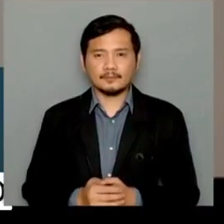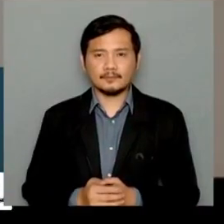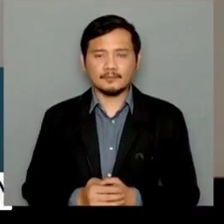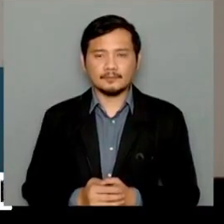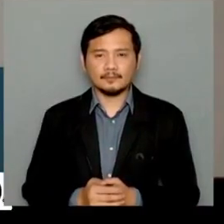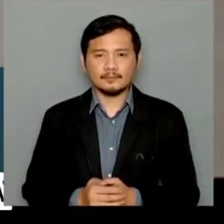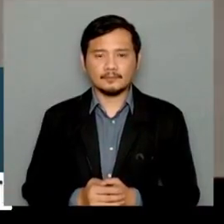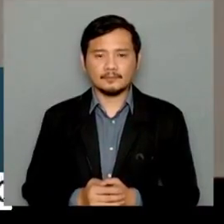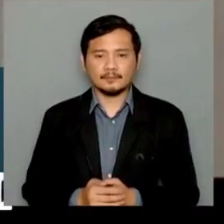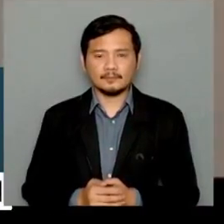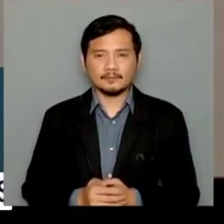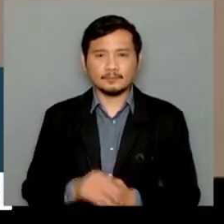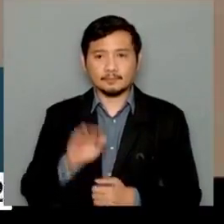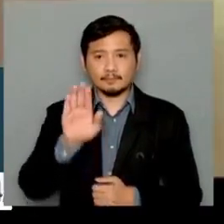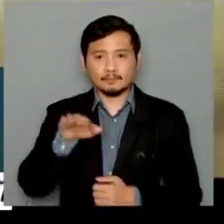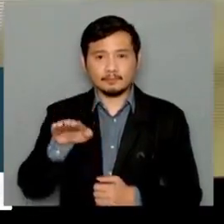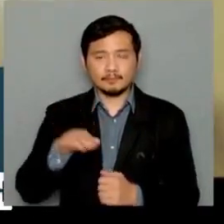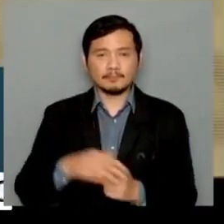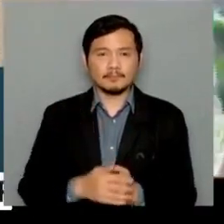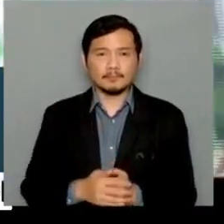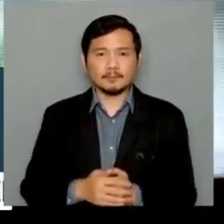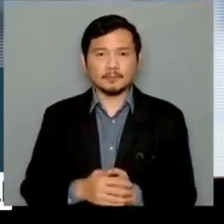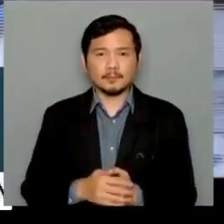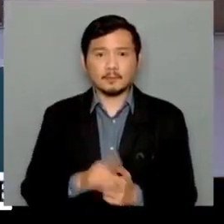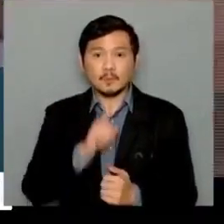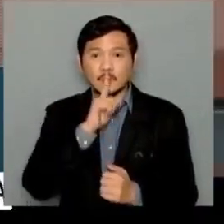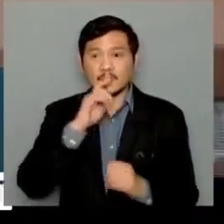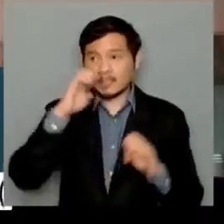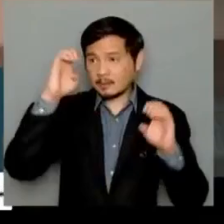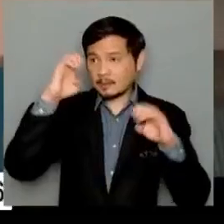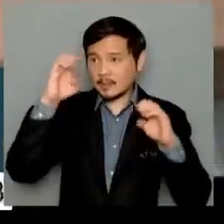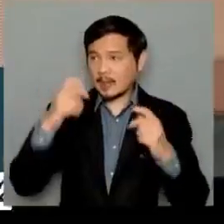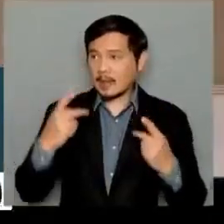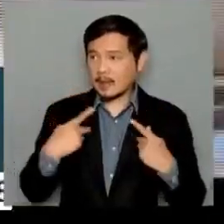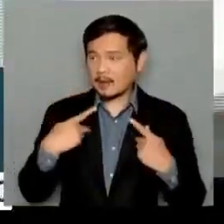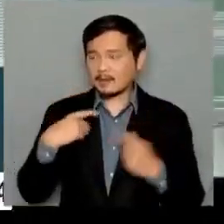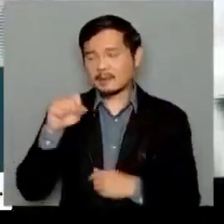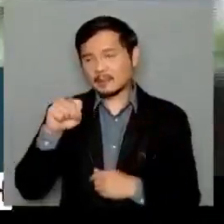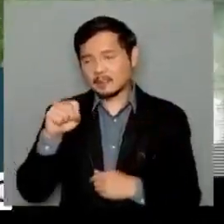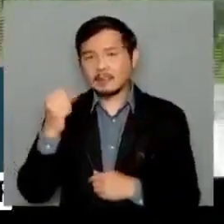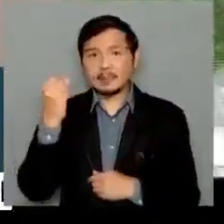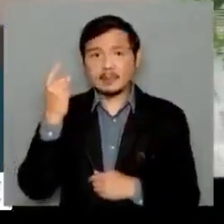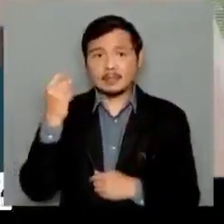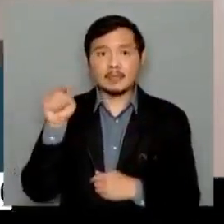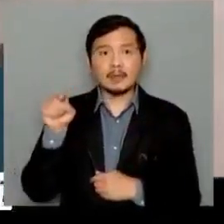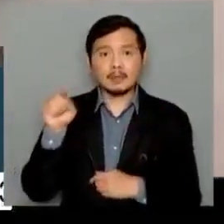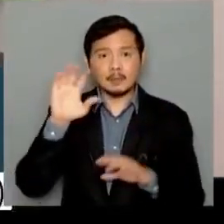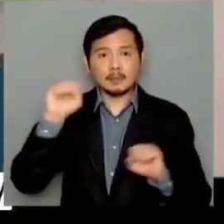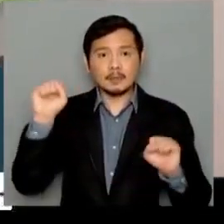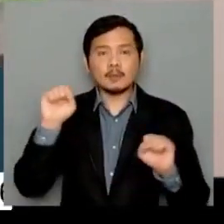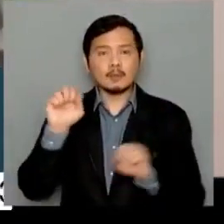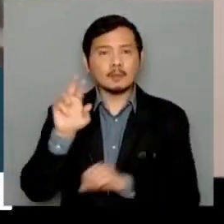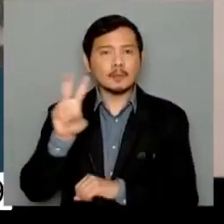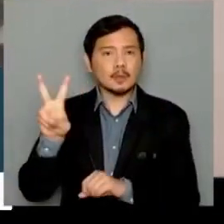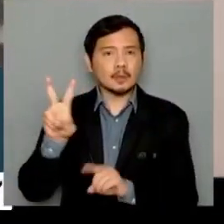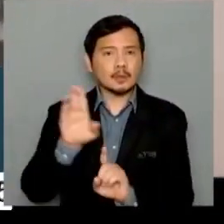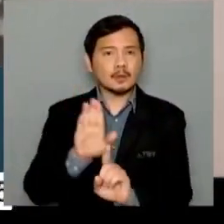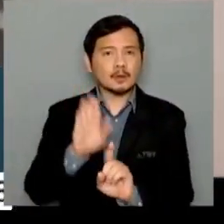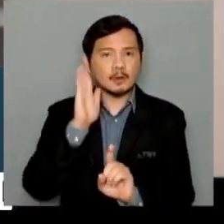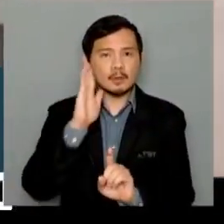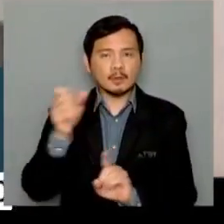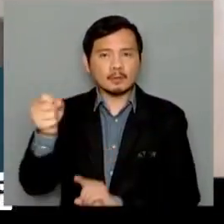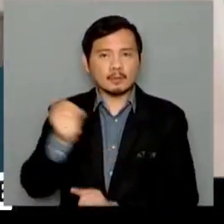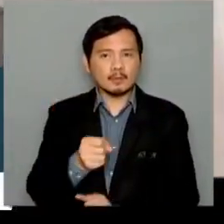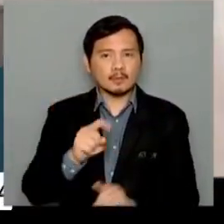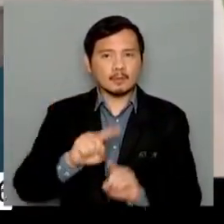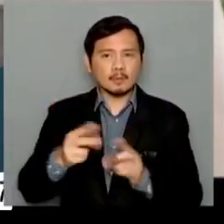Also, Carmina, contrary to expectations, there were no announcements of new positions, particularly of the critical positions in government, such